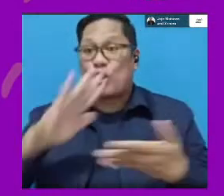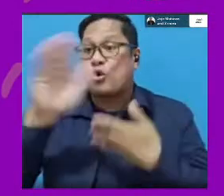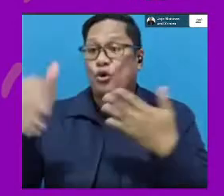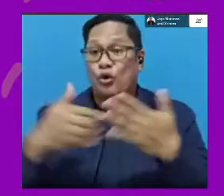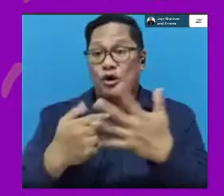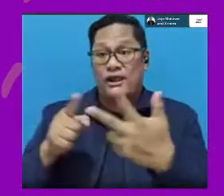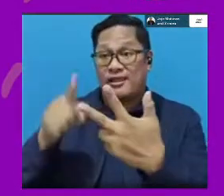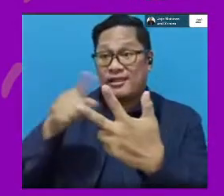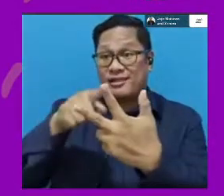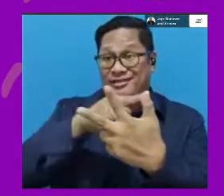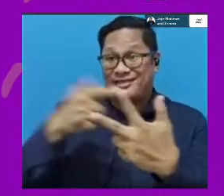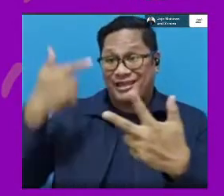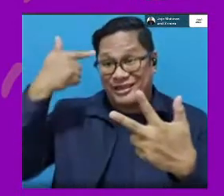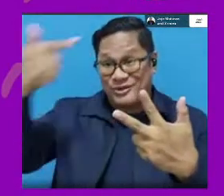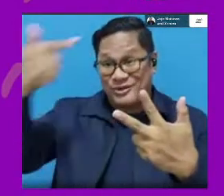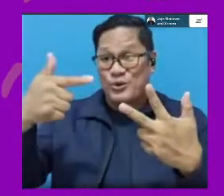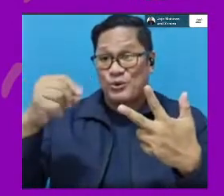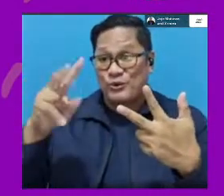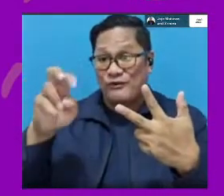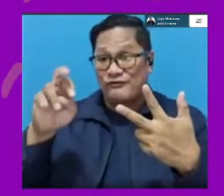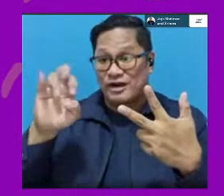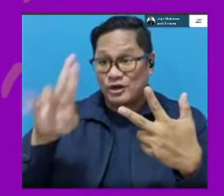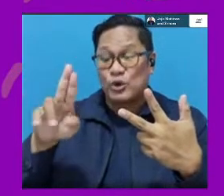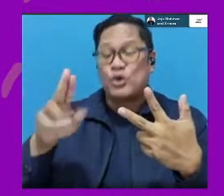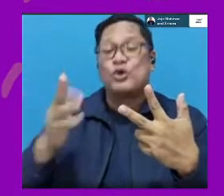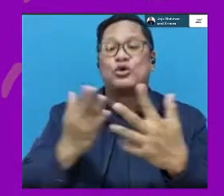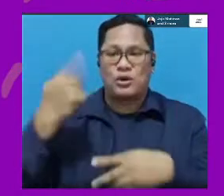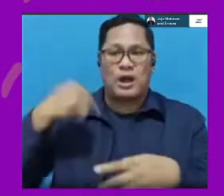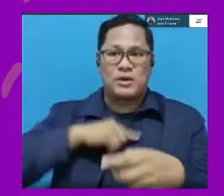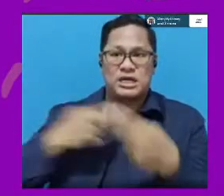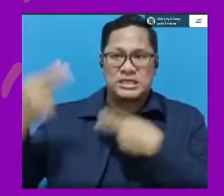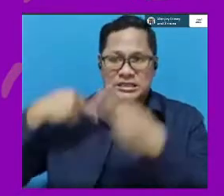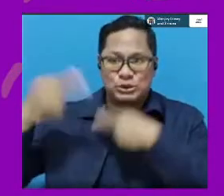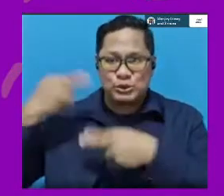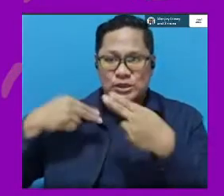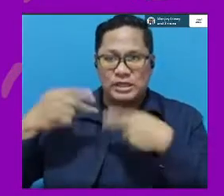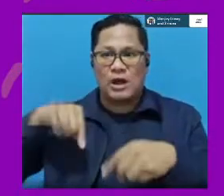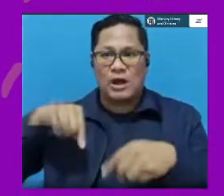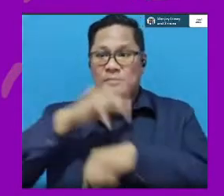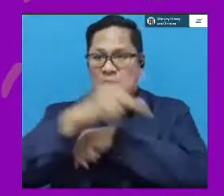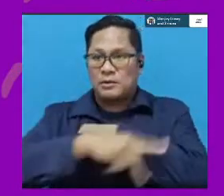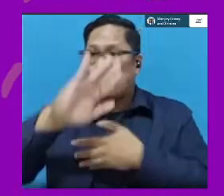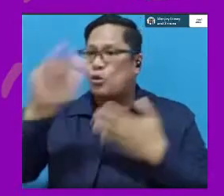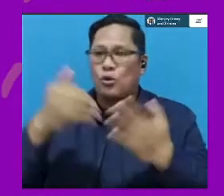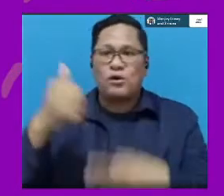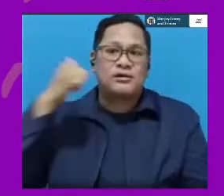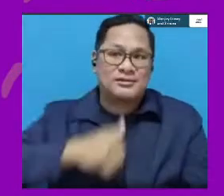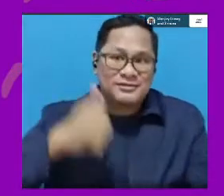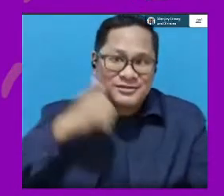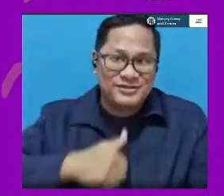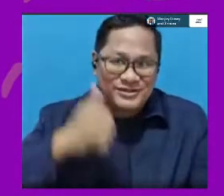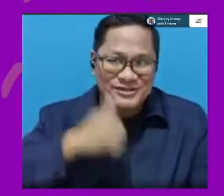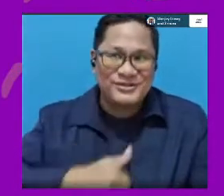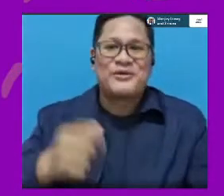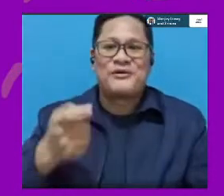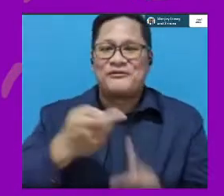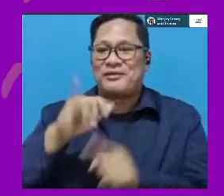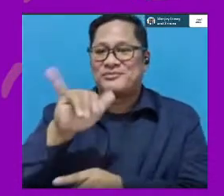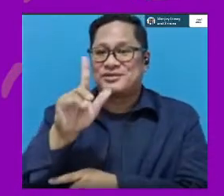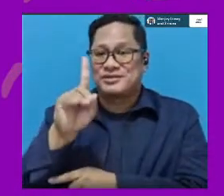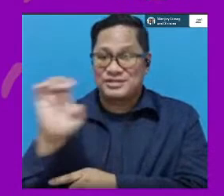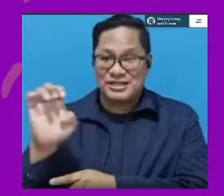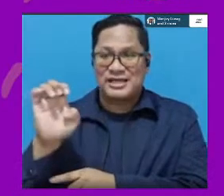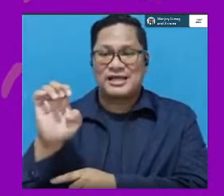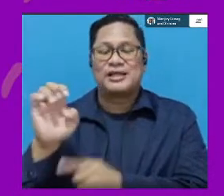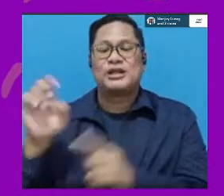governors in the history of our province were female governors, from Jade Ecleo to Governor